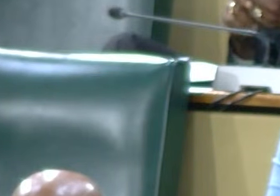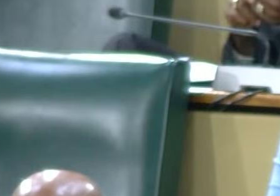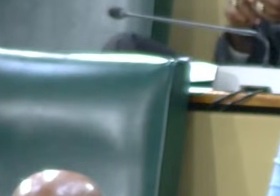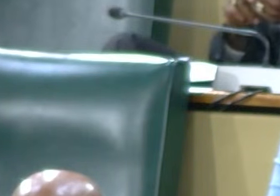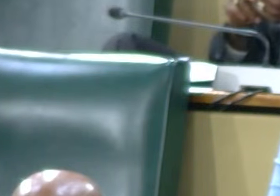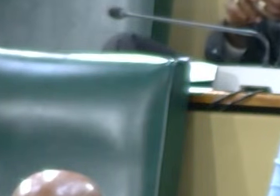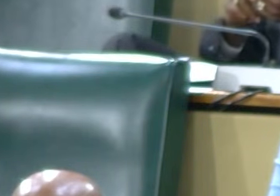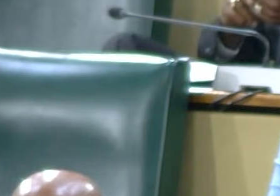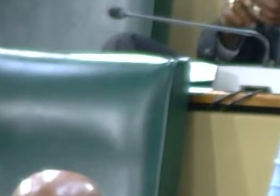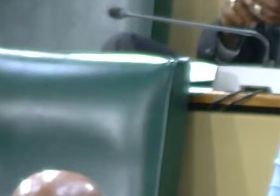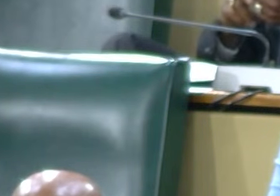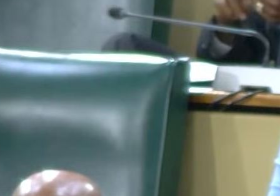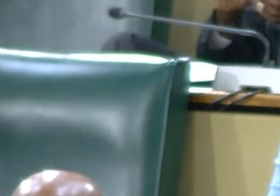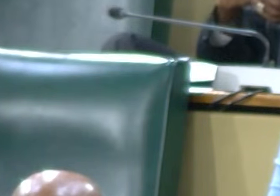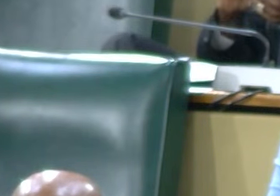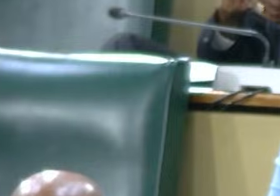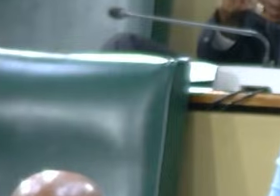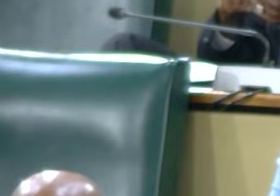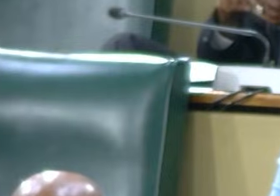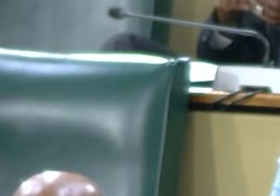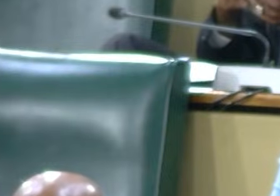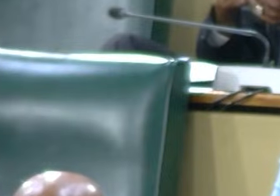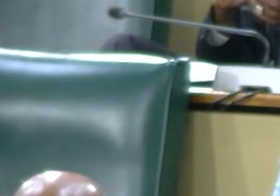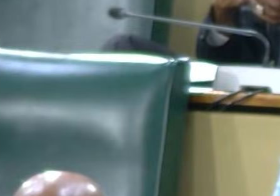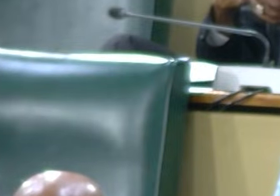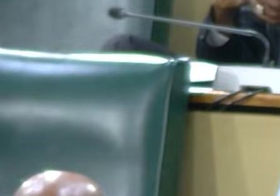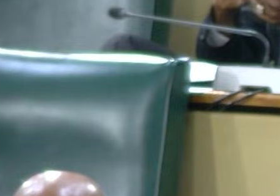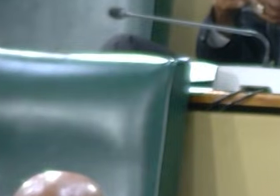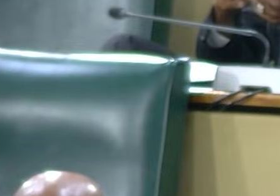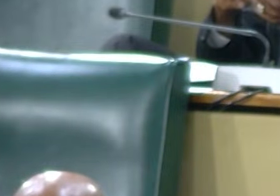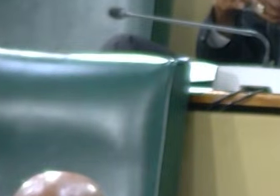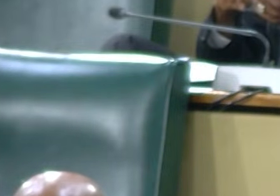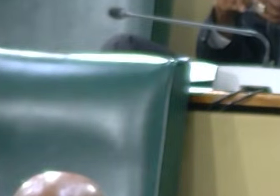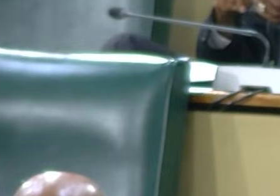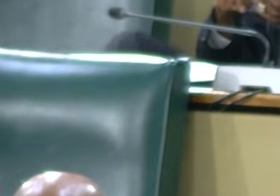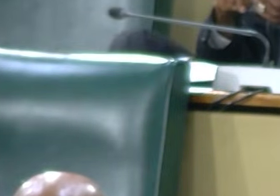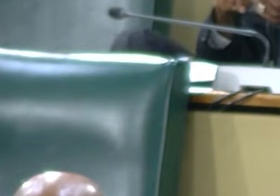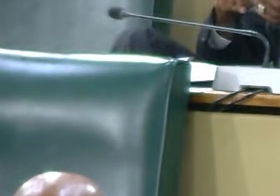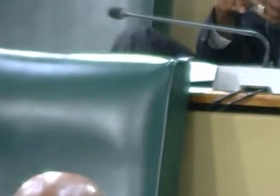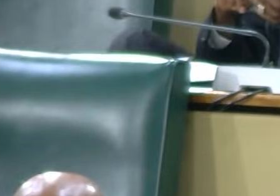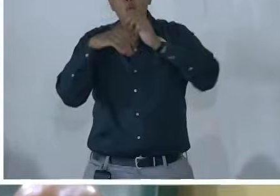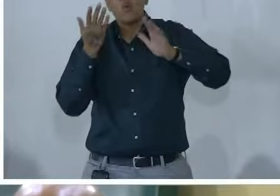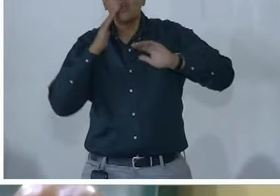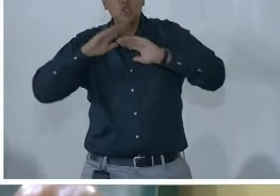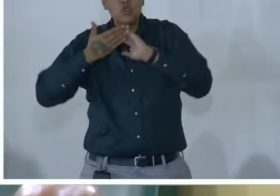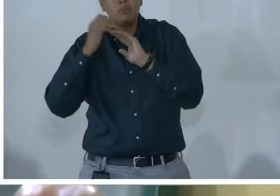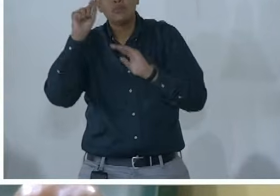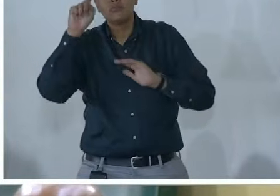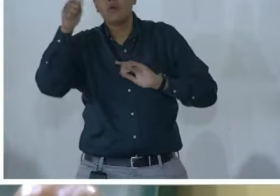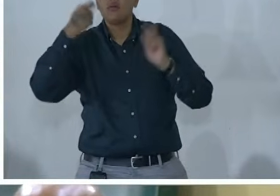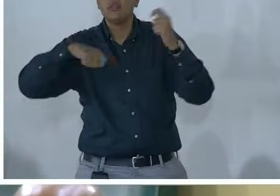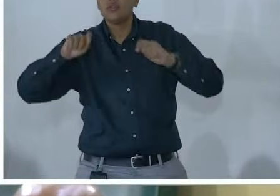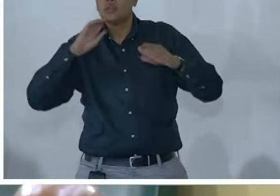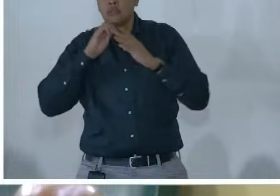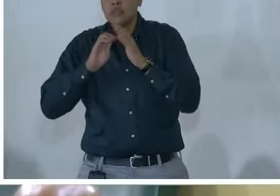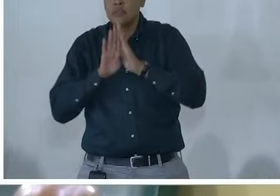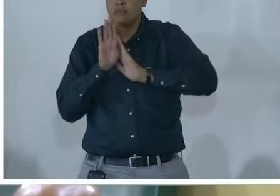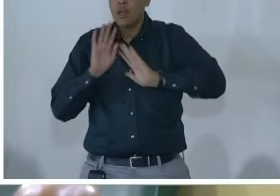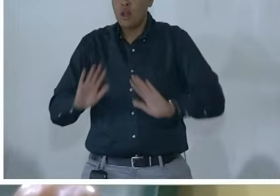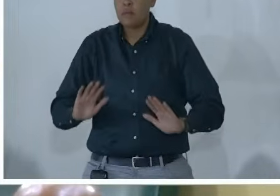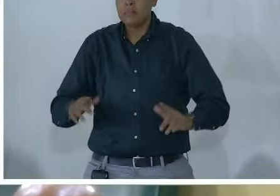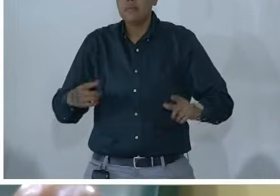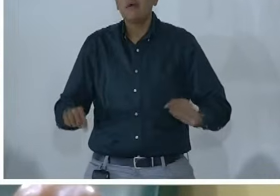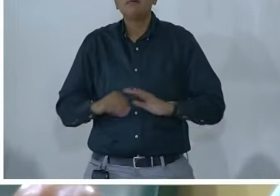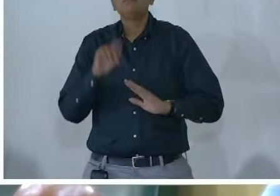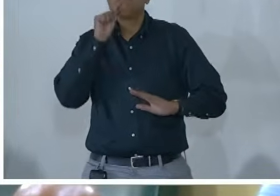would broaden access to our local capital markets by supporting the Jamaica Stock Exchange in developing